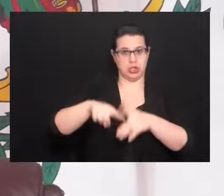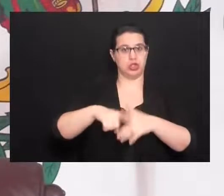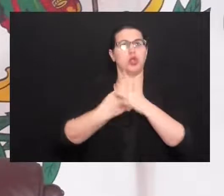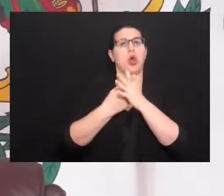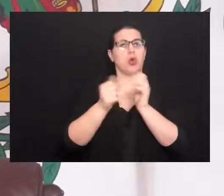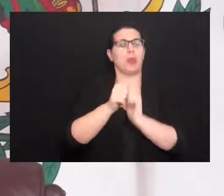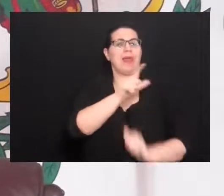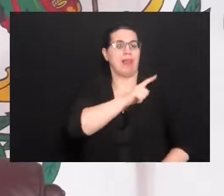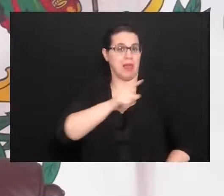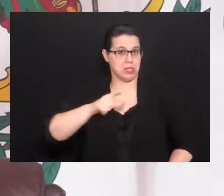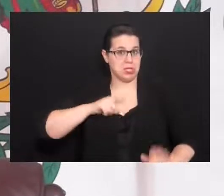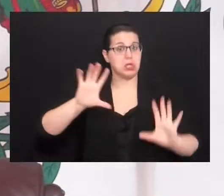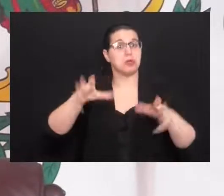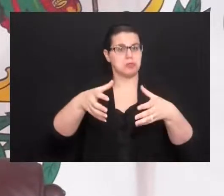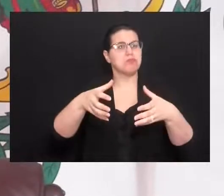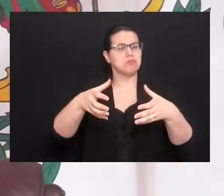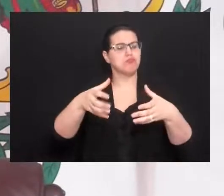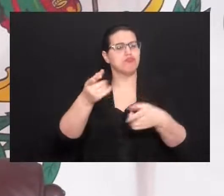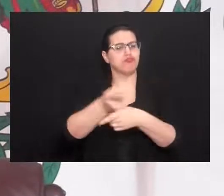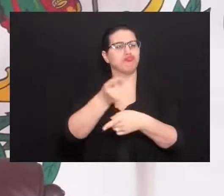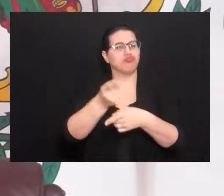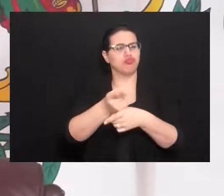right, and